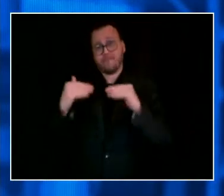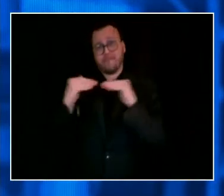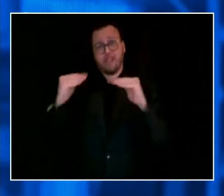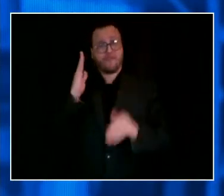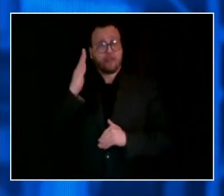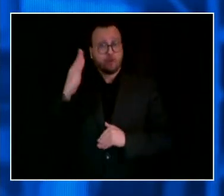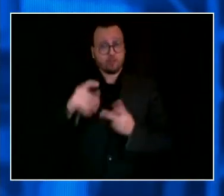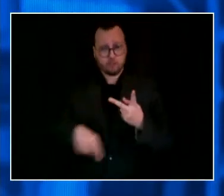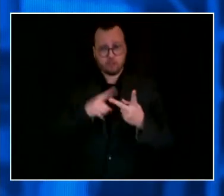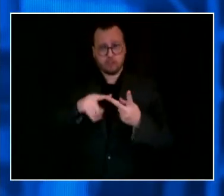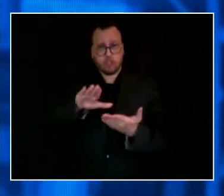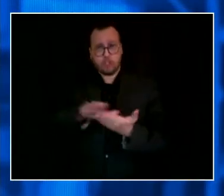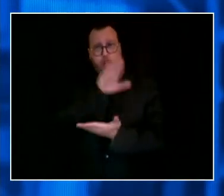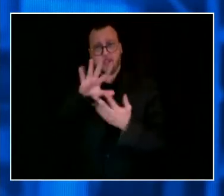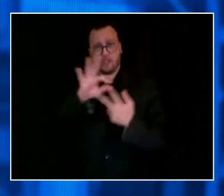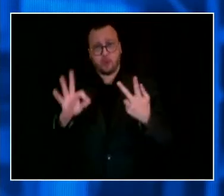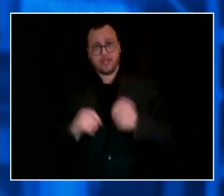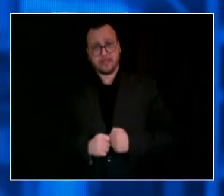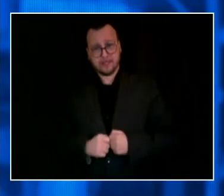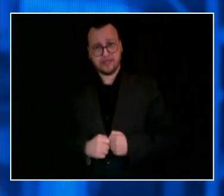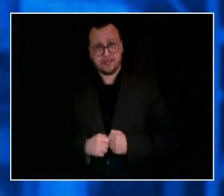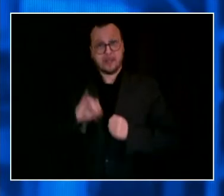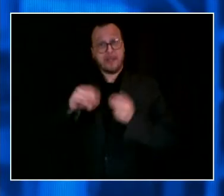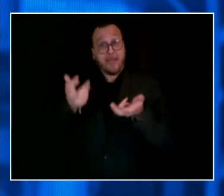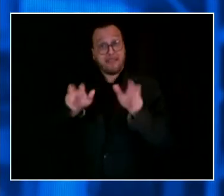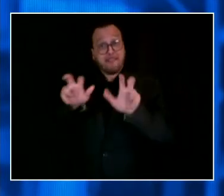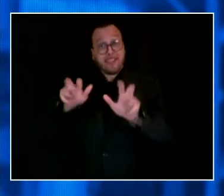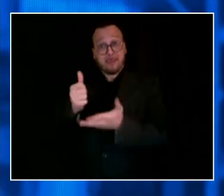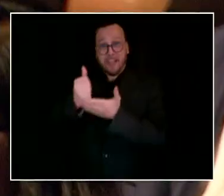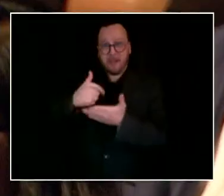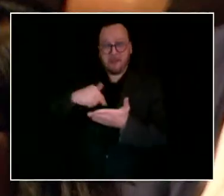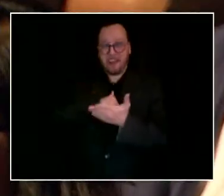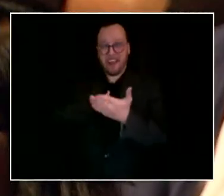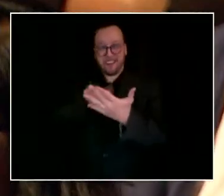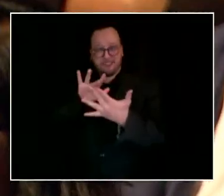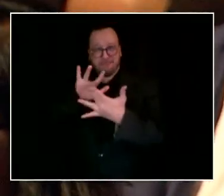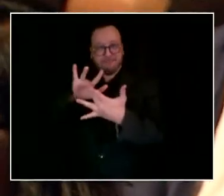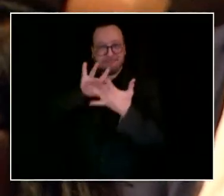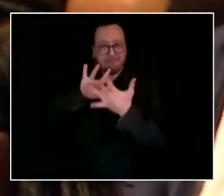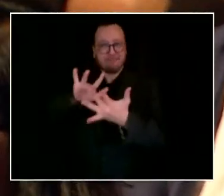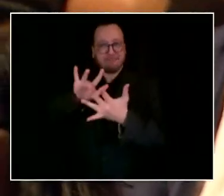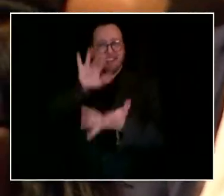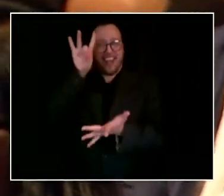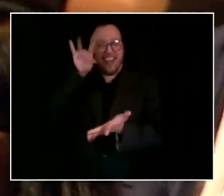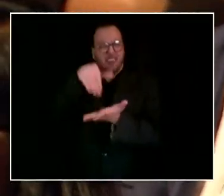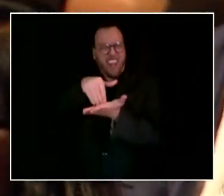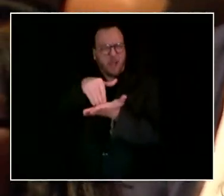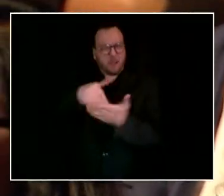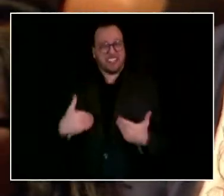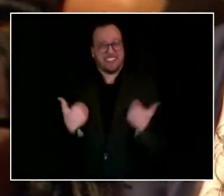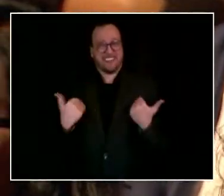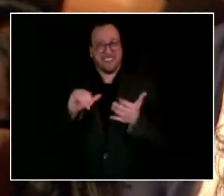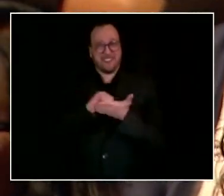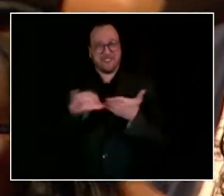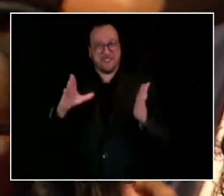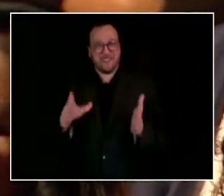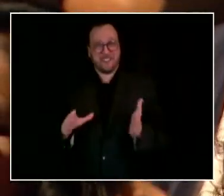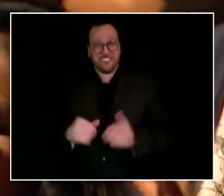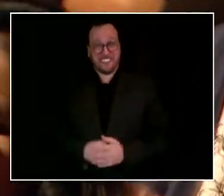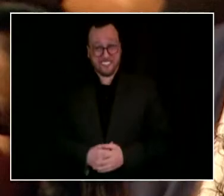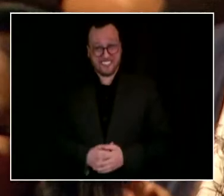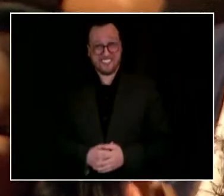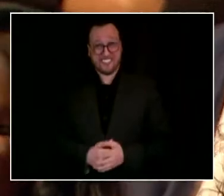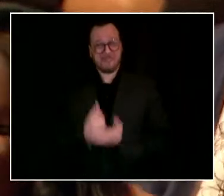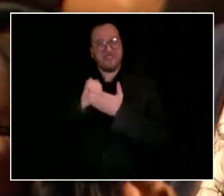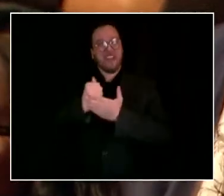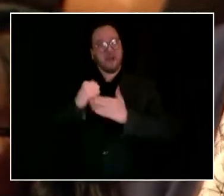Choice. The investment will help us reach 8,000 young New Yorkers and help build a